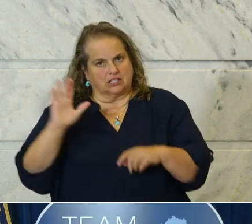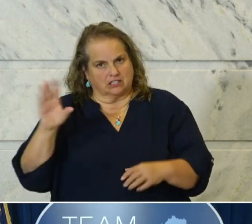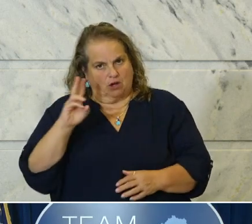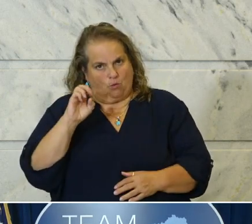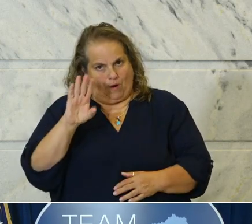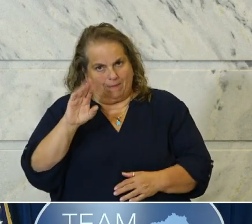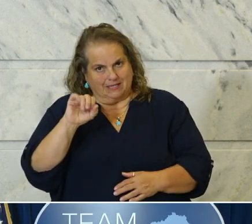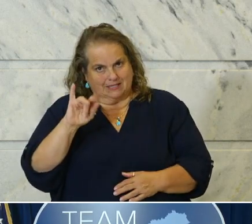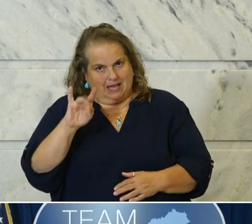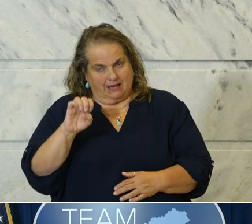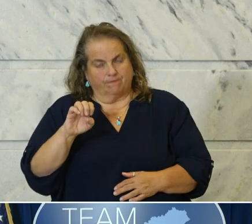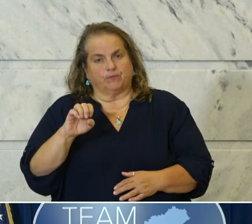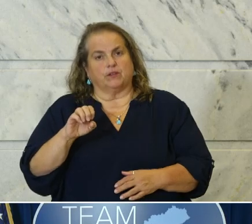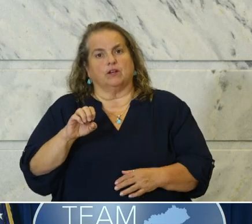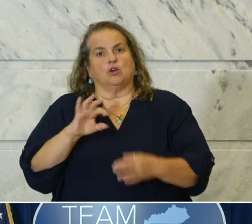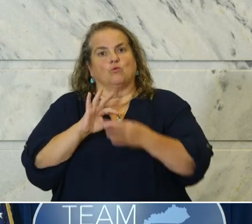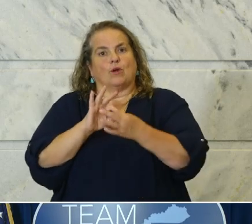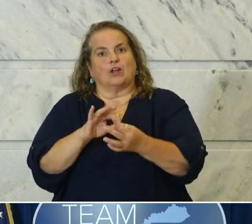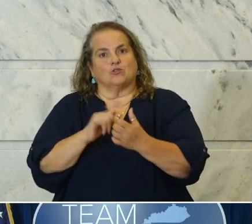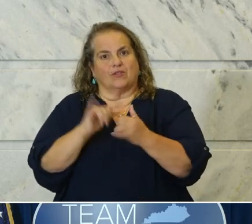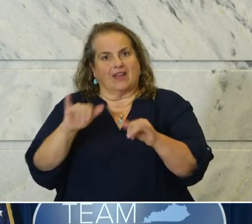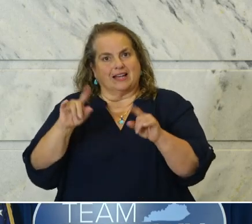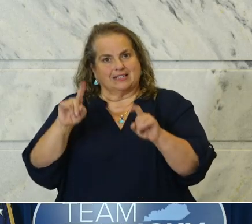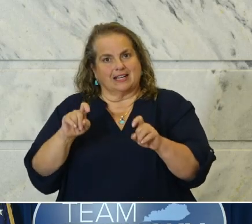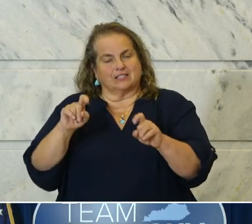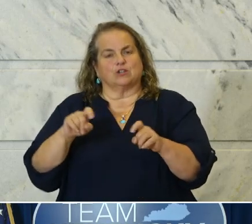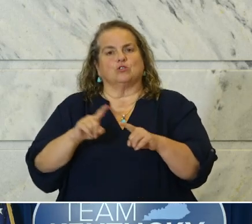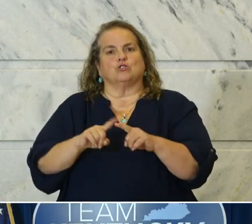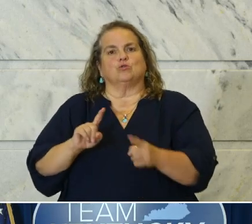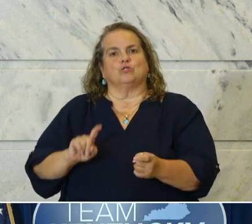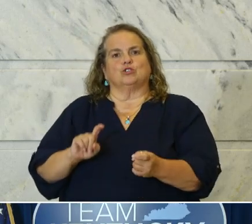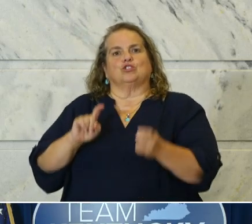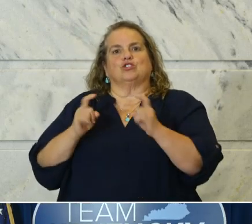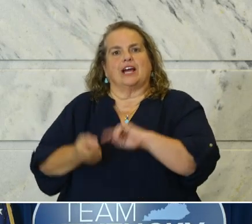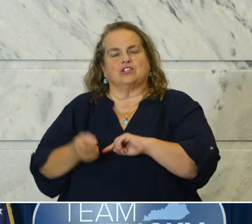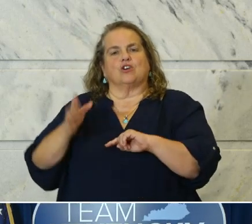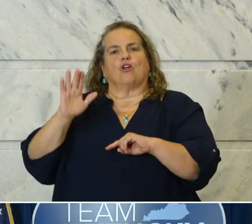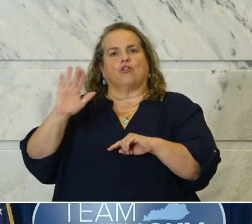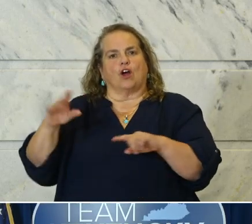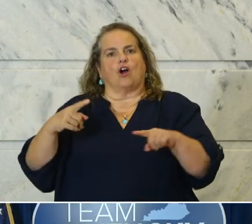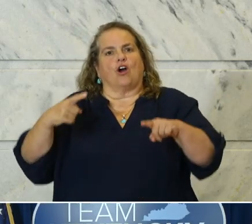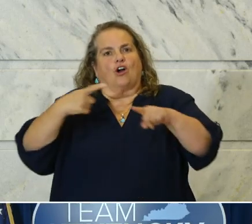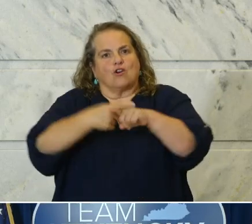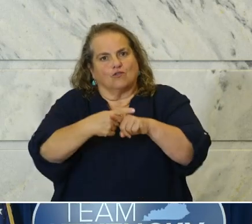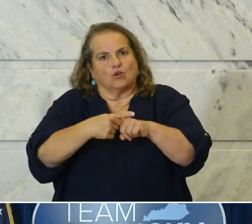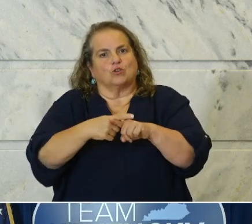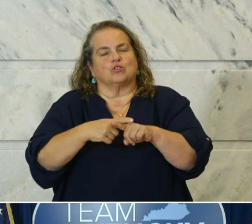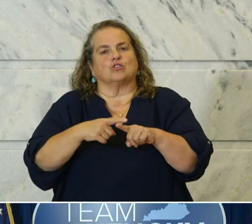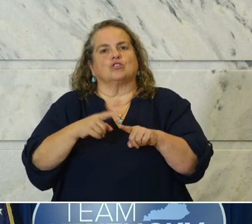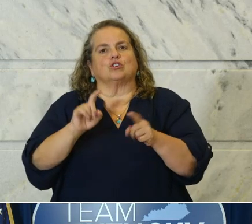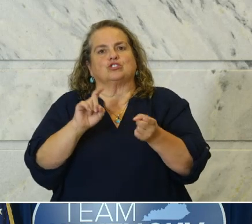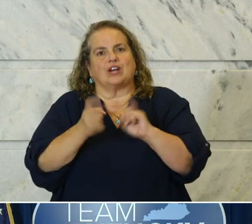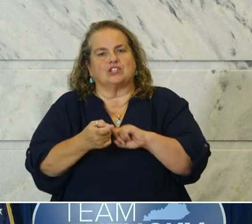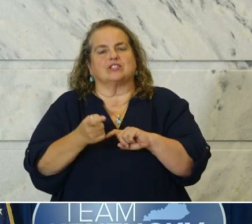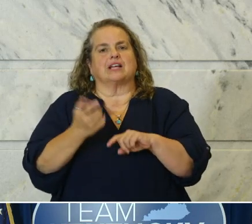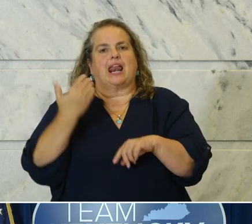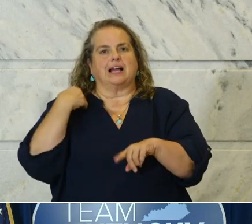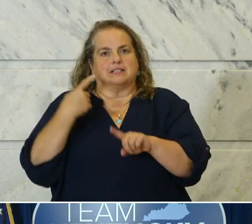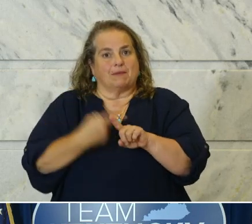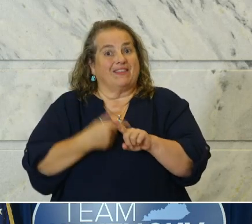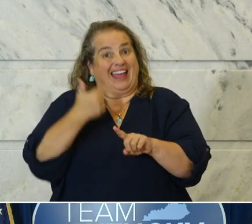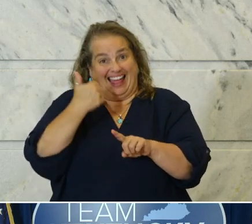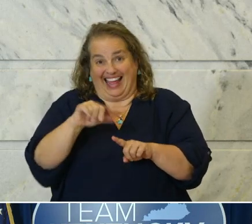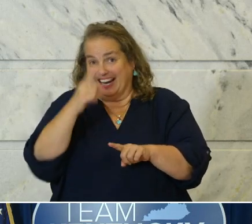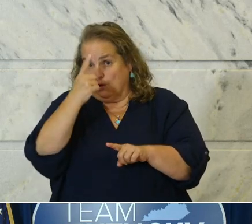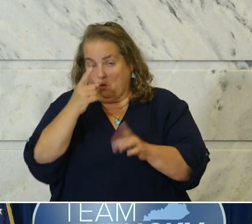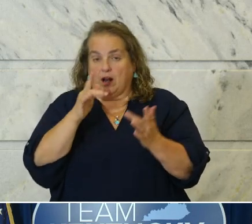testing to roll back the controversial changes made last month and stressing once again that anybody who's been in contact